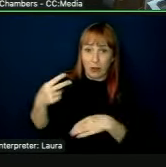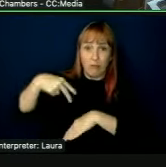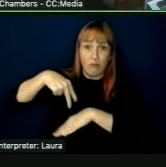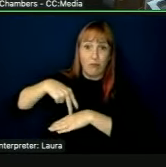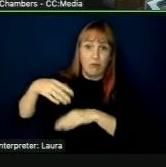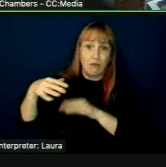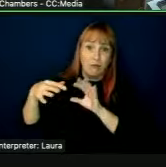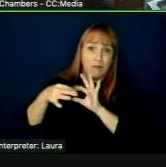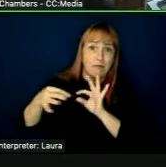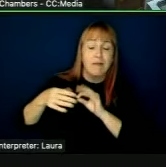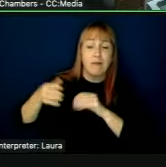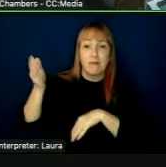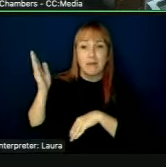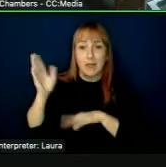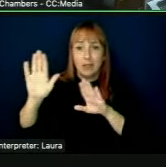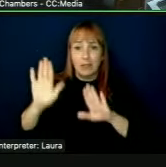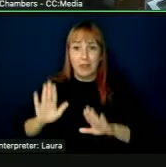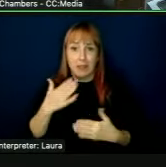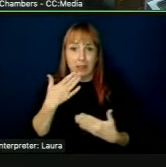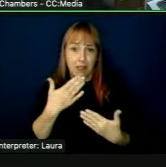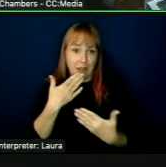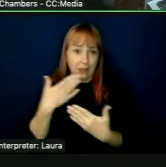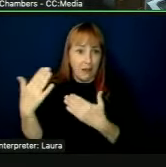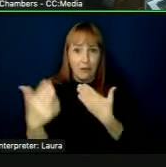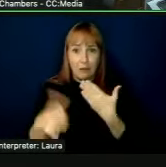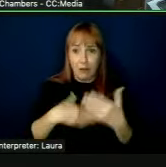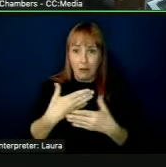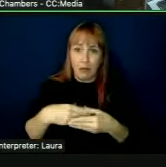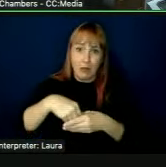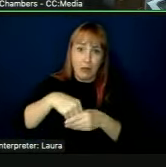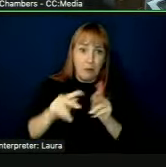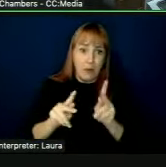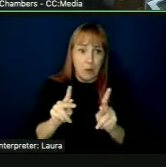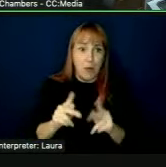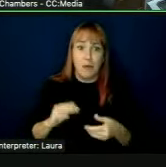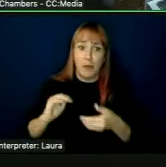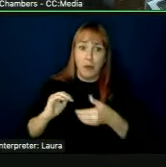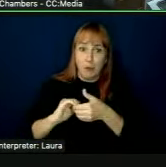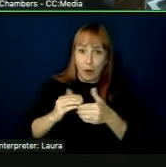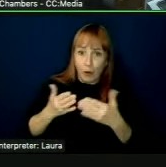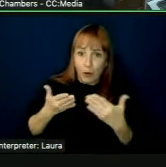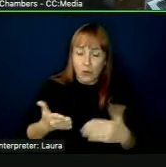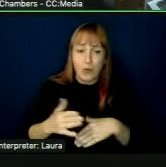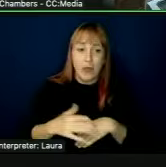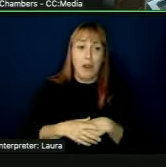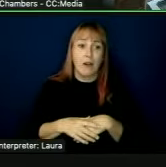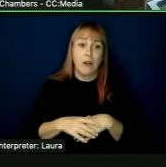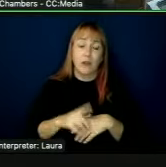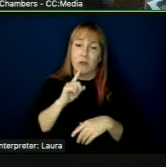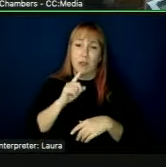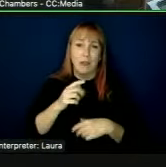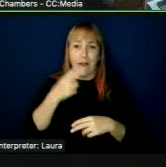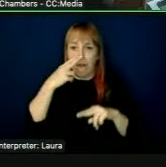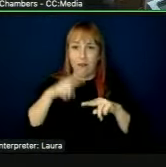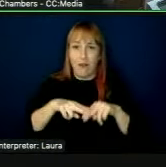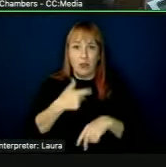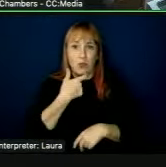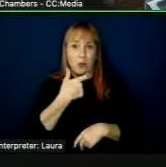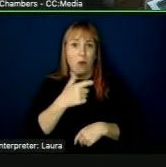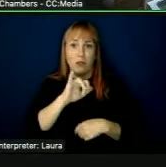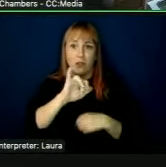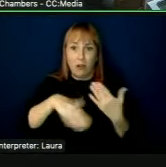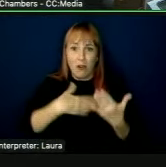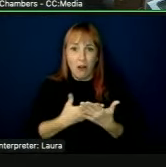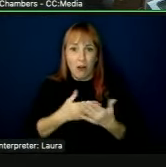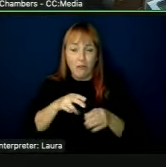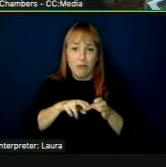all of the people. And we had a lot of great partners there. And it was so fun to watch y'all taxi, and again,